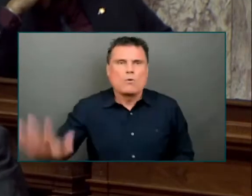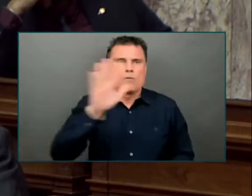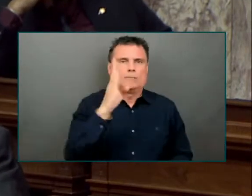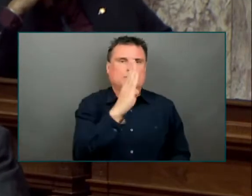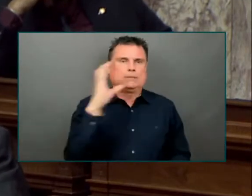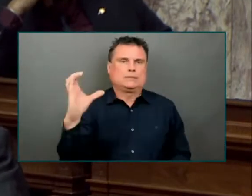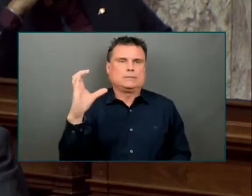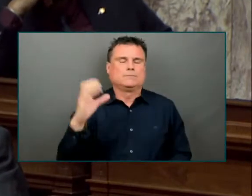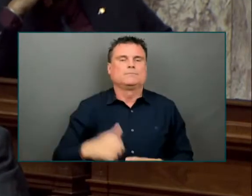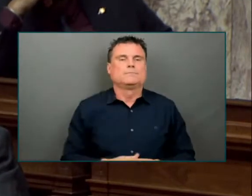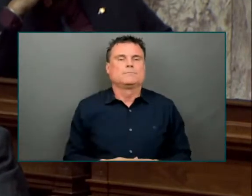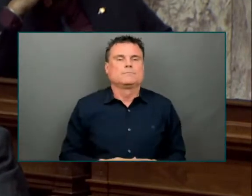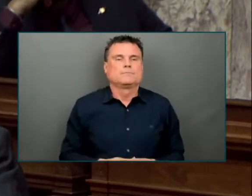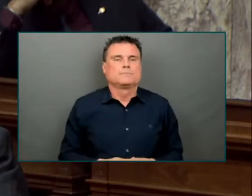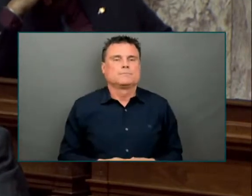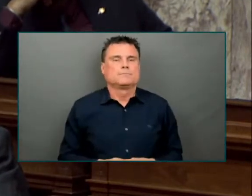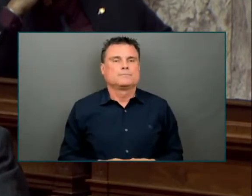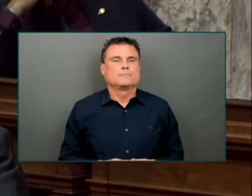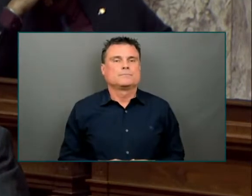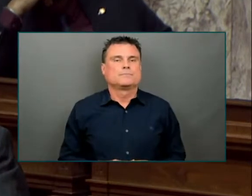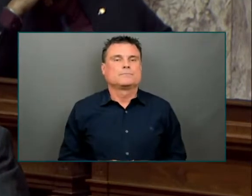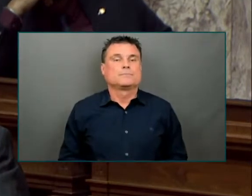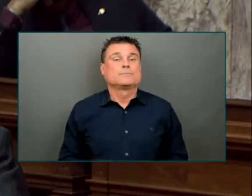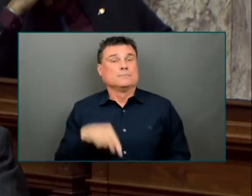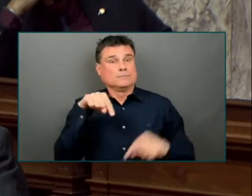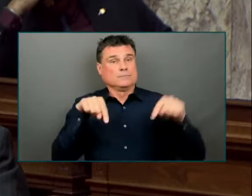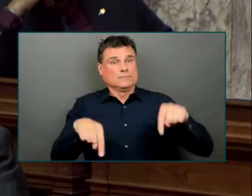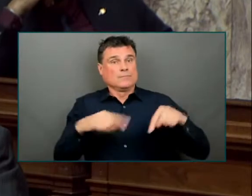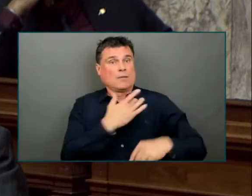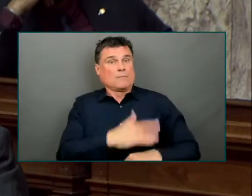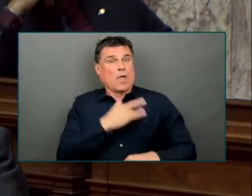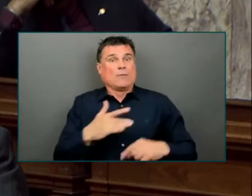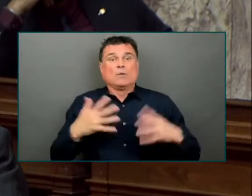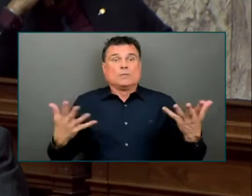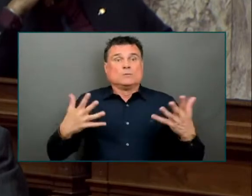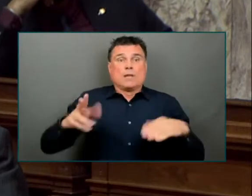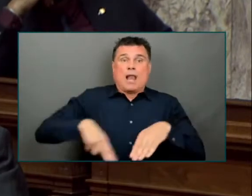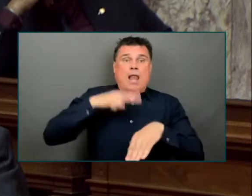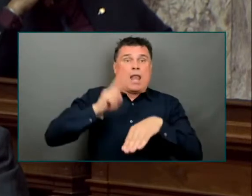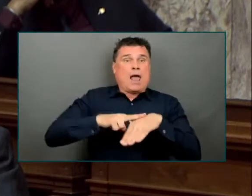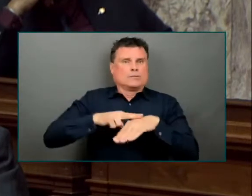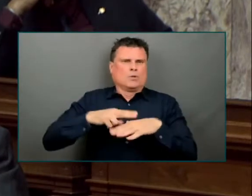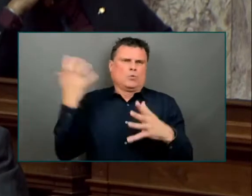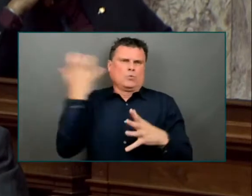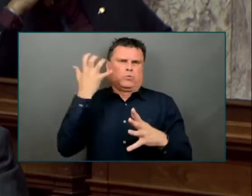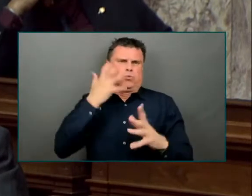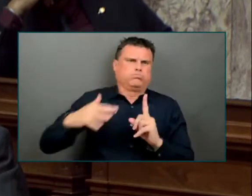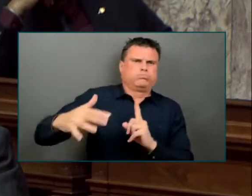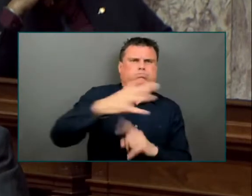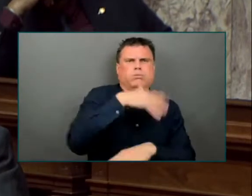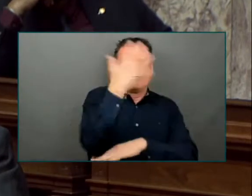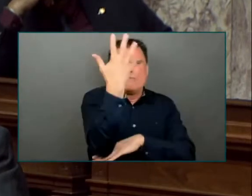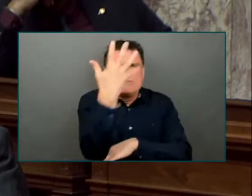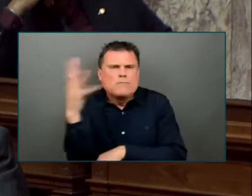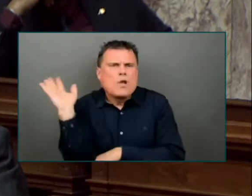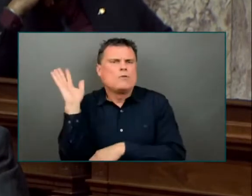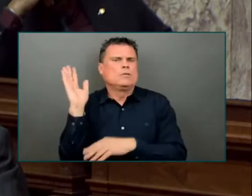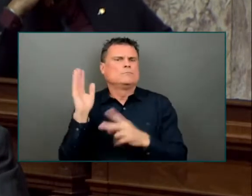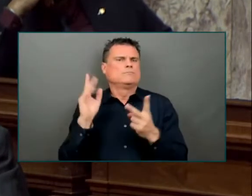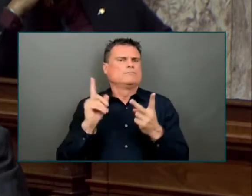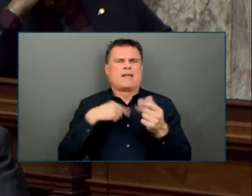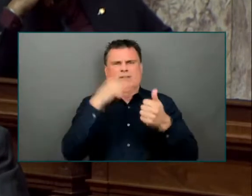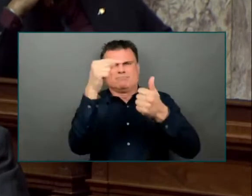Our province has great natural wealth, and that goes far beyond our forests. As we tackle climate change and invest in our clean tech